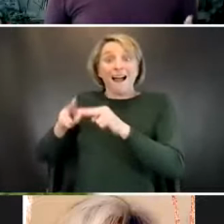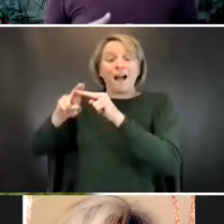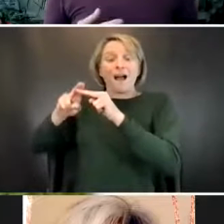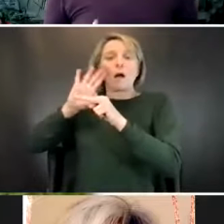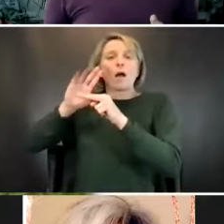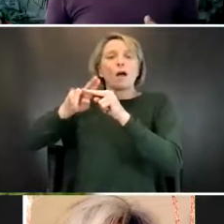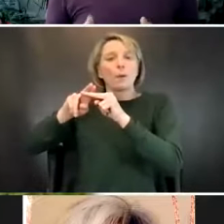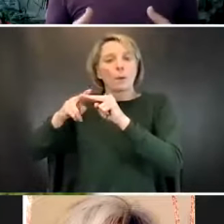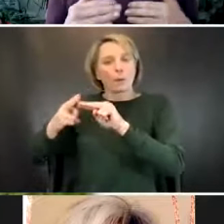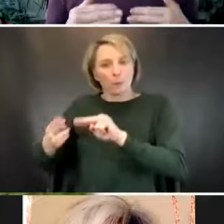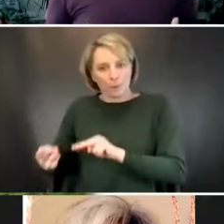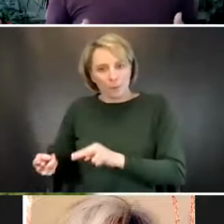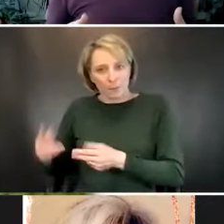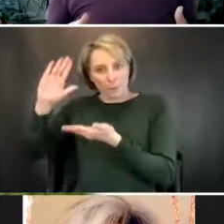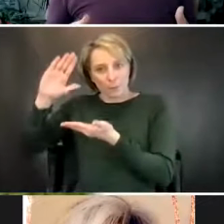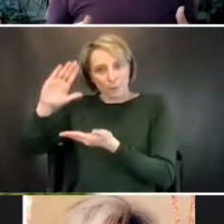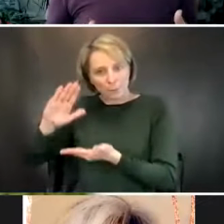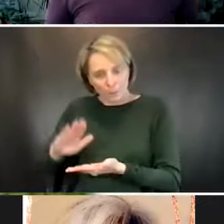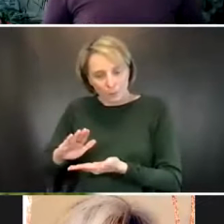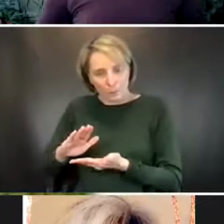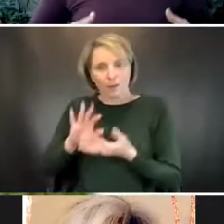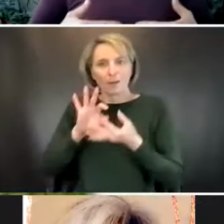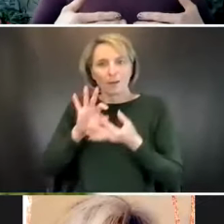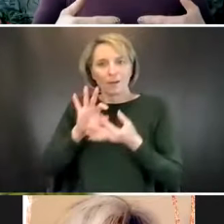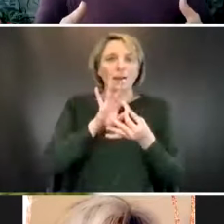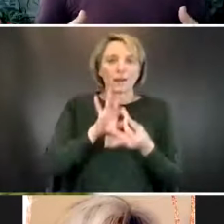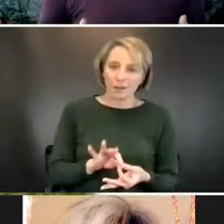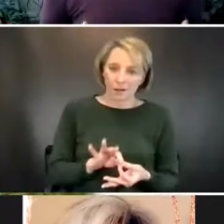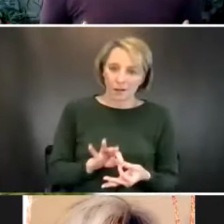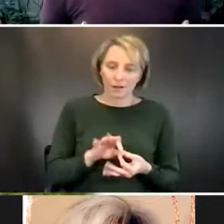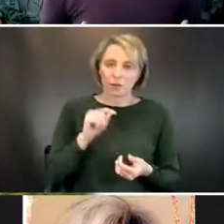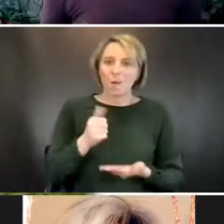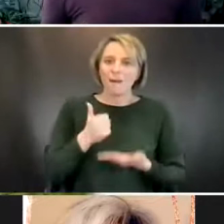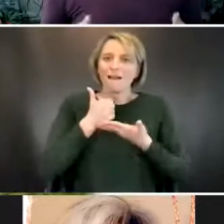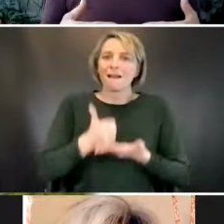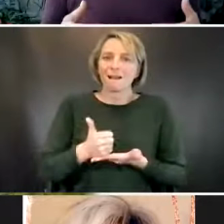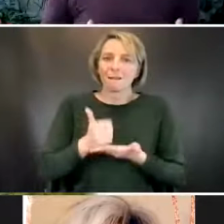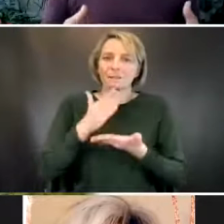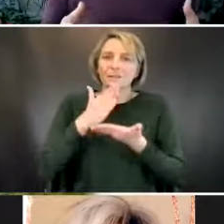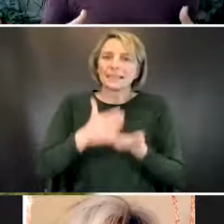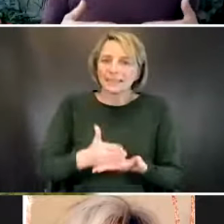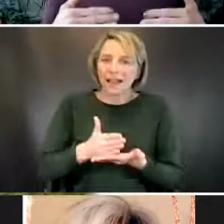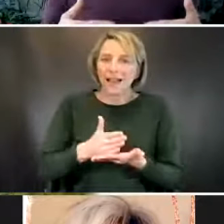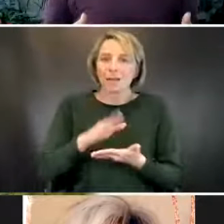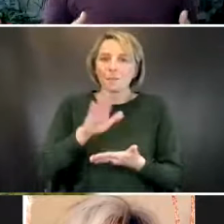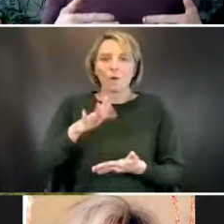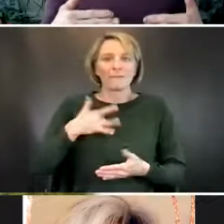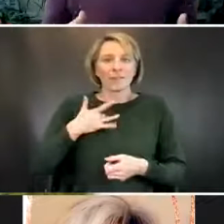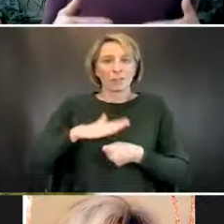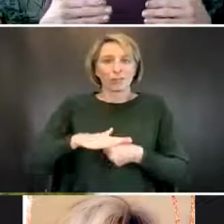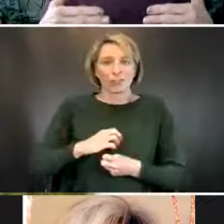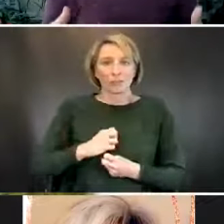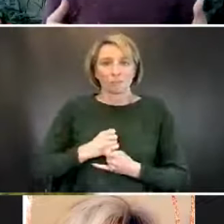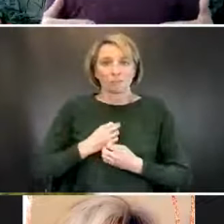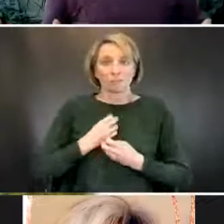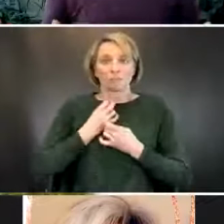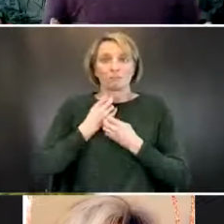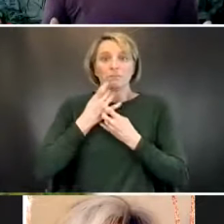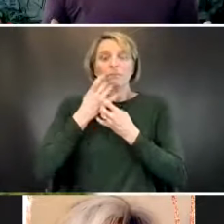can be a great way to sort of halt that stress response, particularly if it's to something that